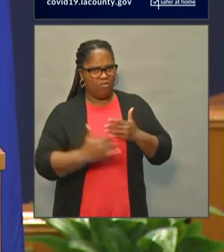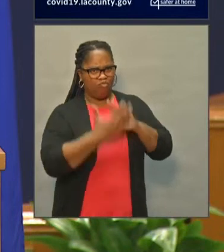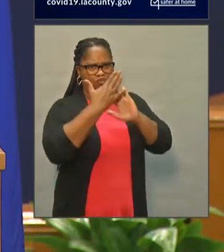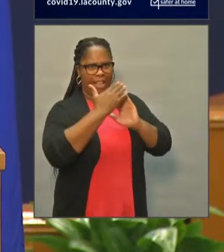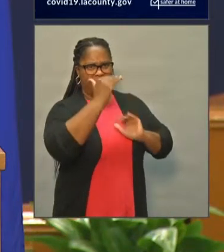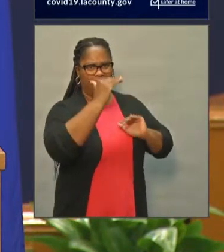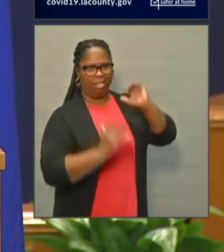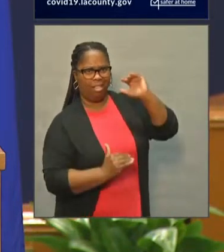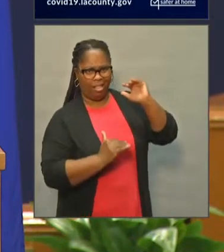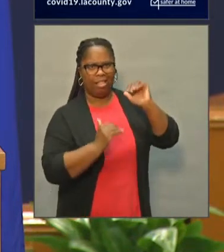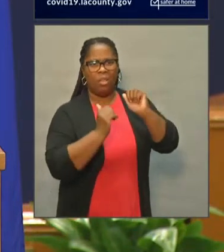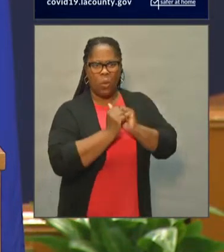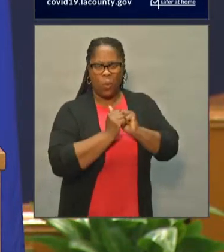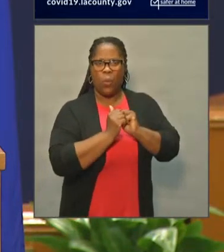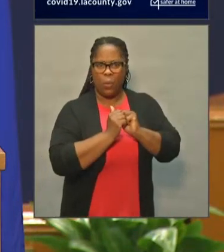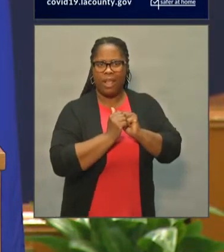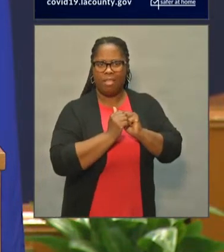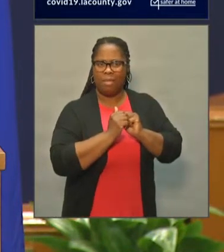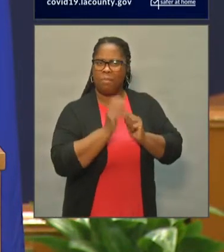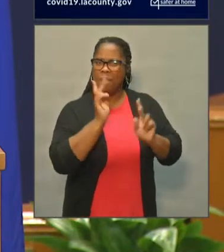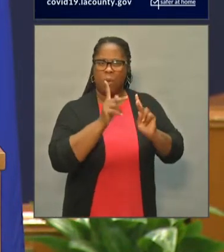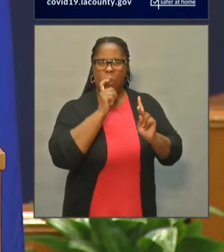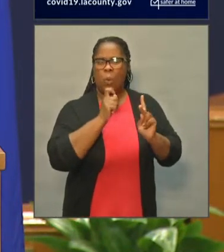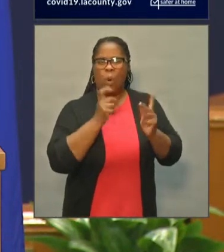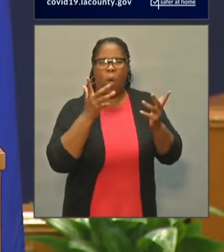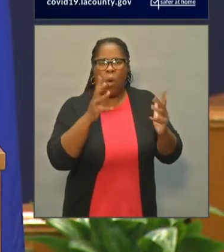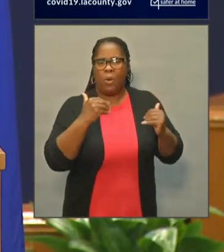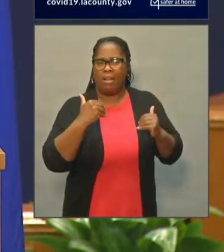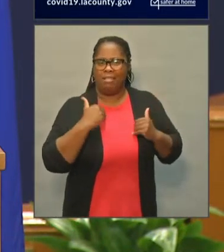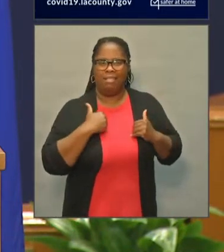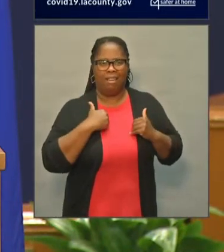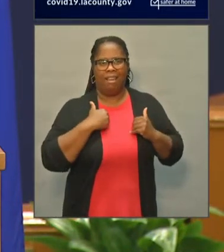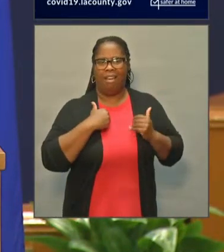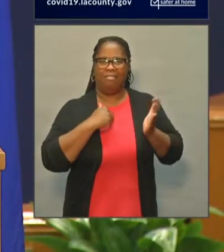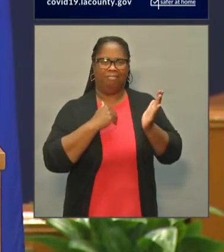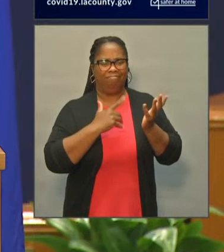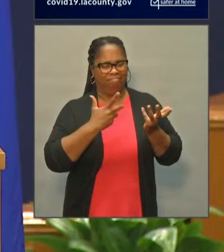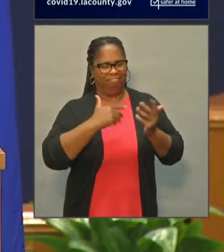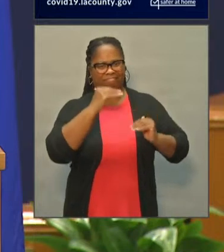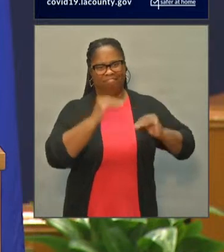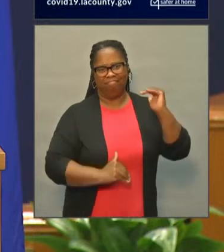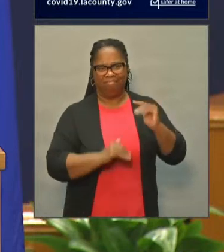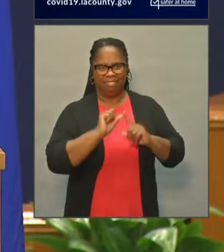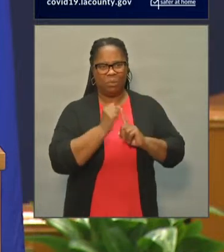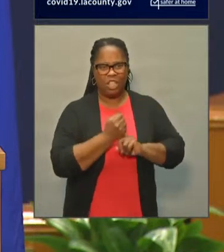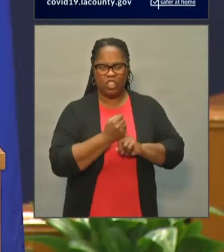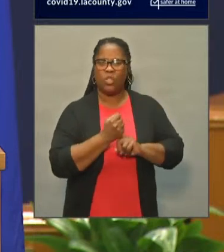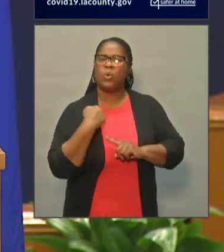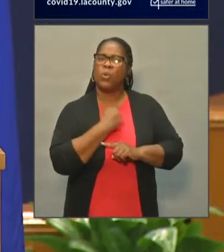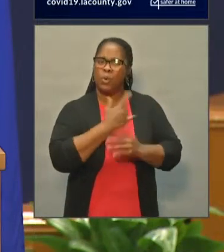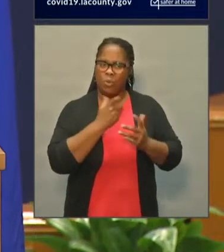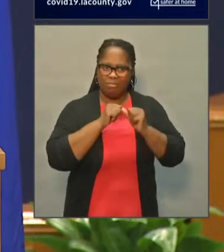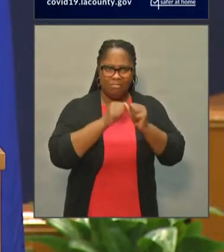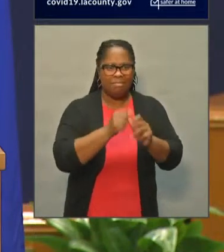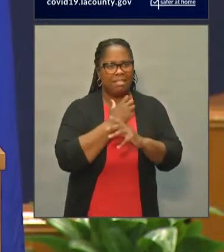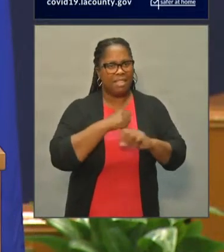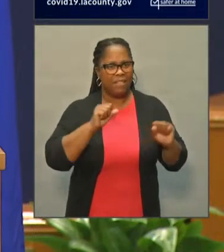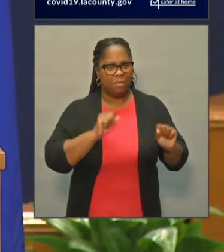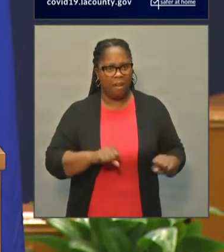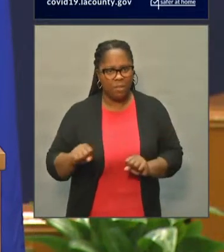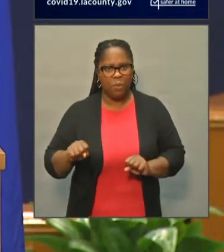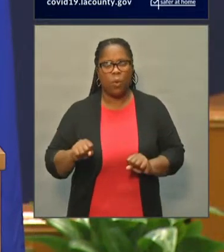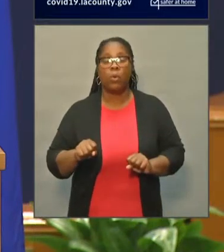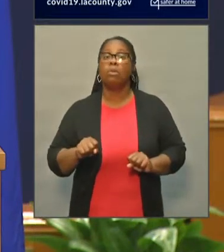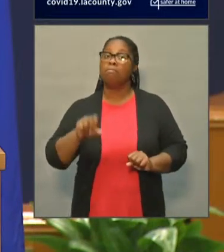managers and make sure that they're creating workplaces that are as safe as possible. We do continue to work with